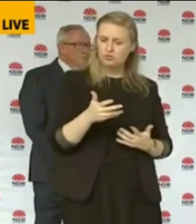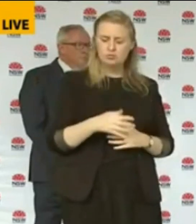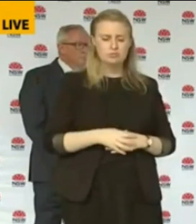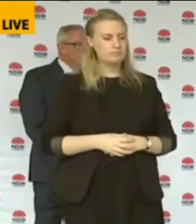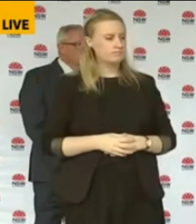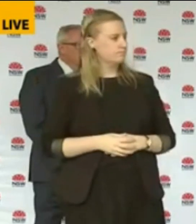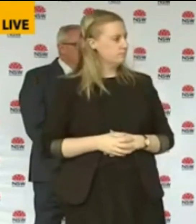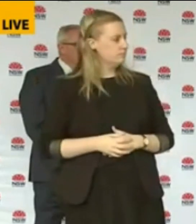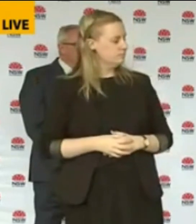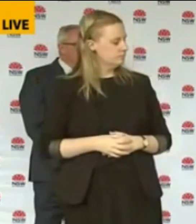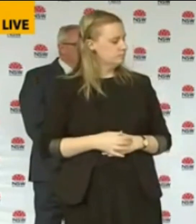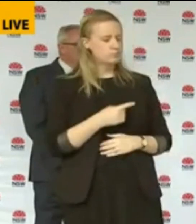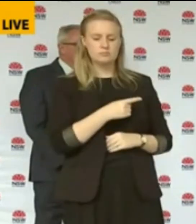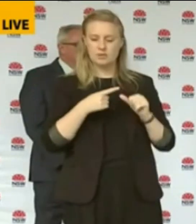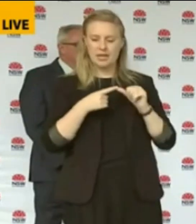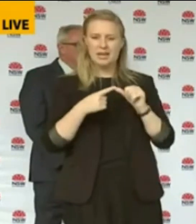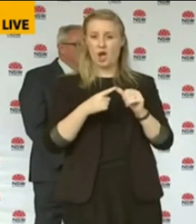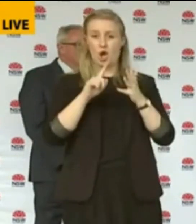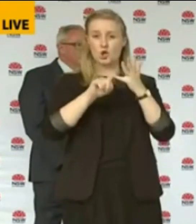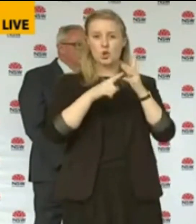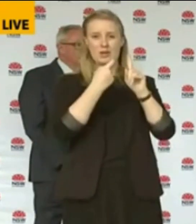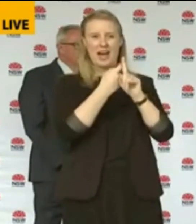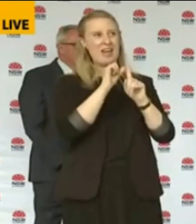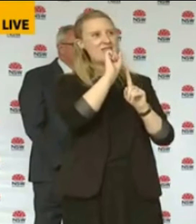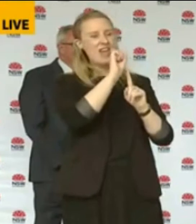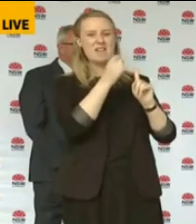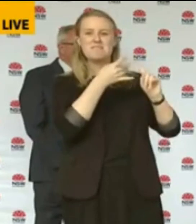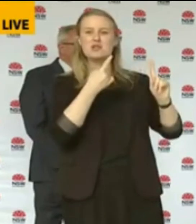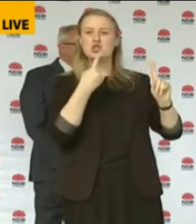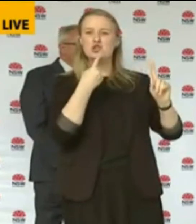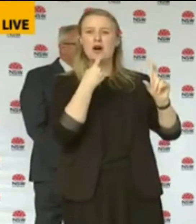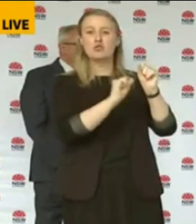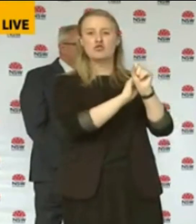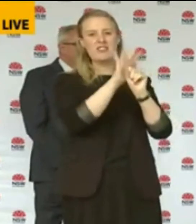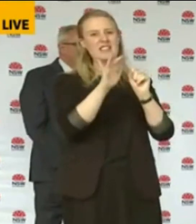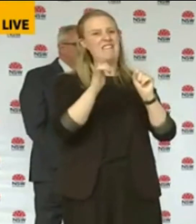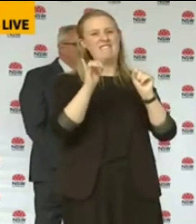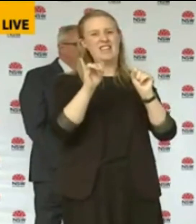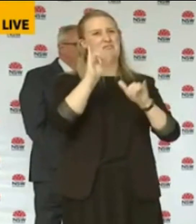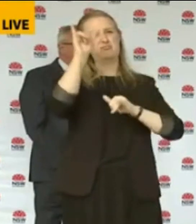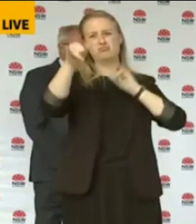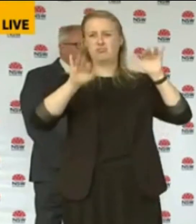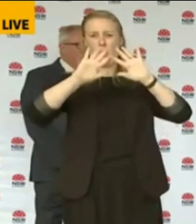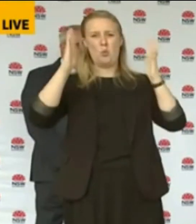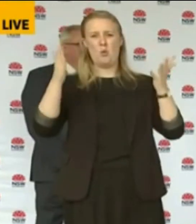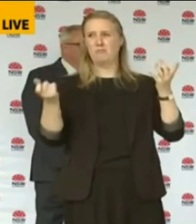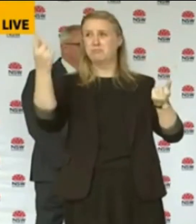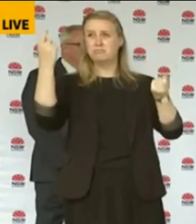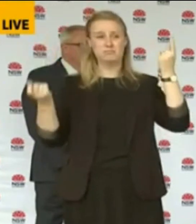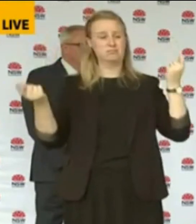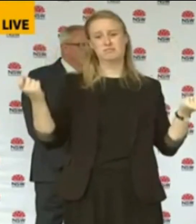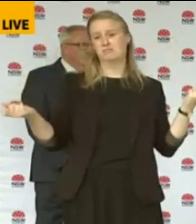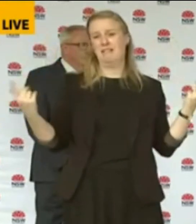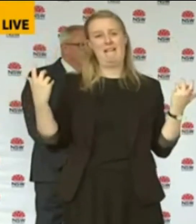around. The UK strain will potentially be everywhere. So I think we do have to have a universal approach